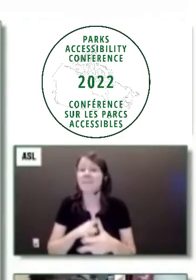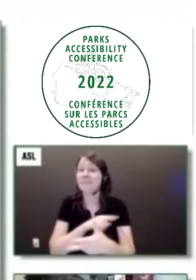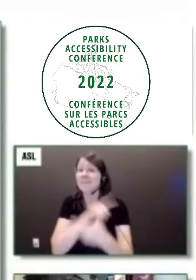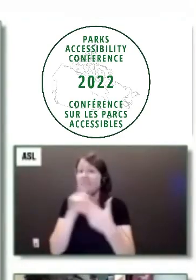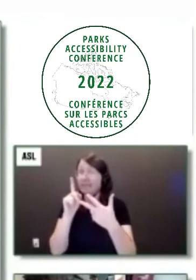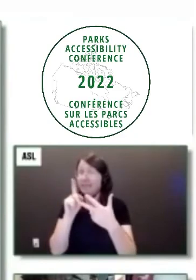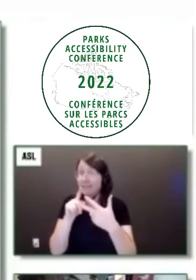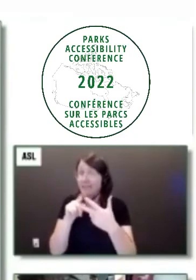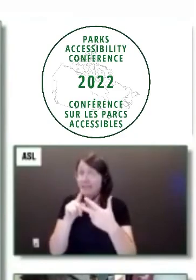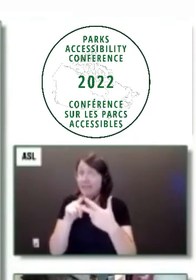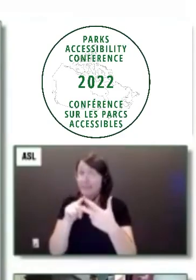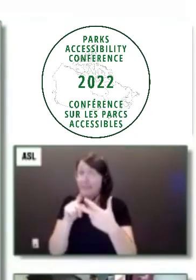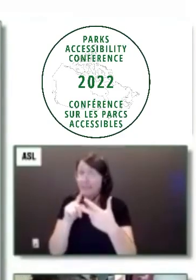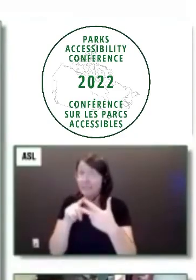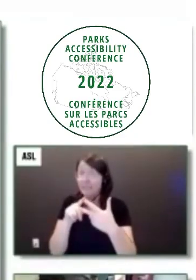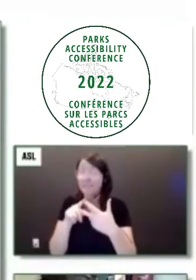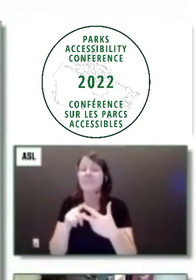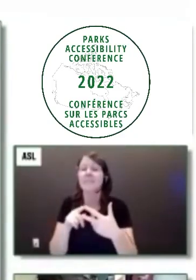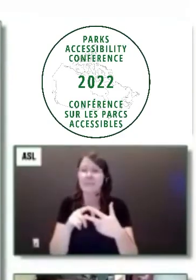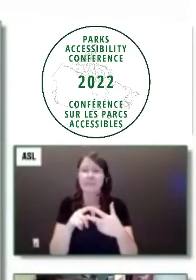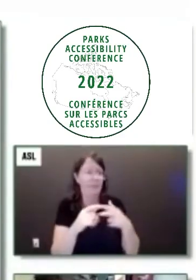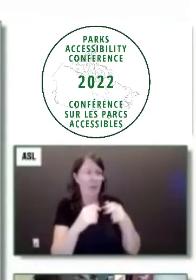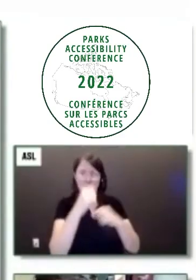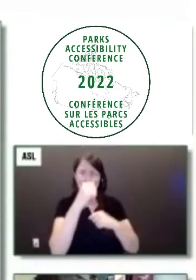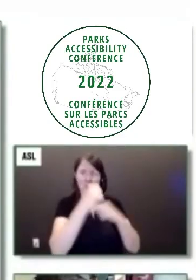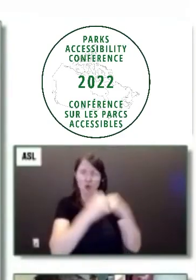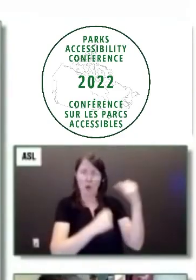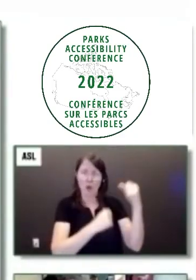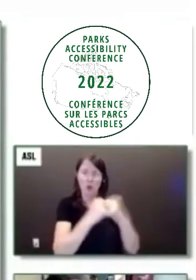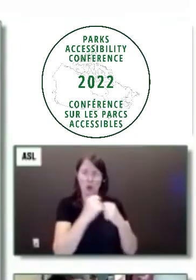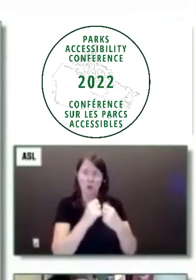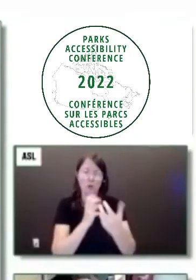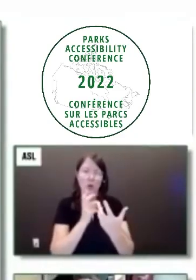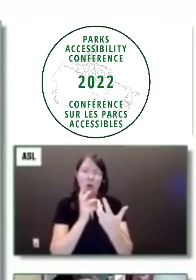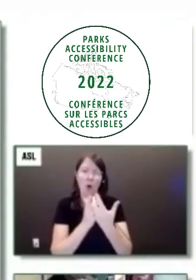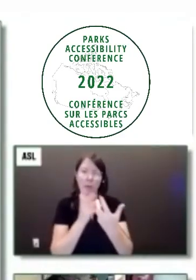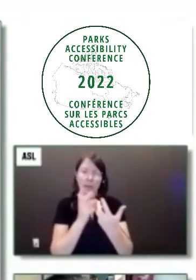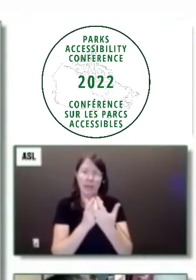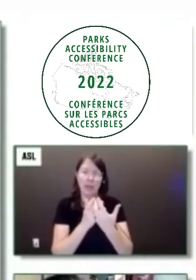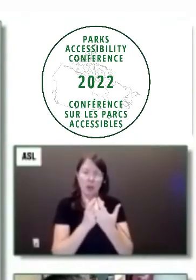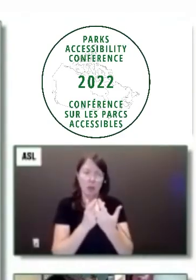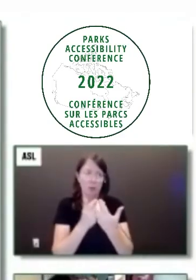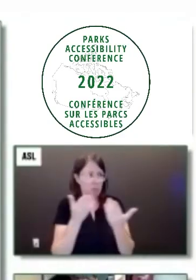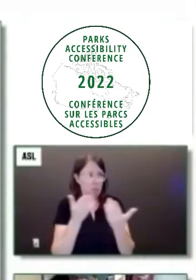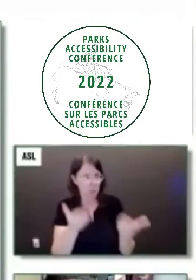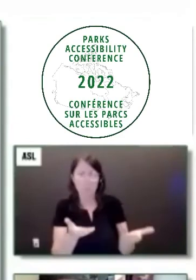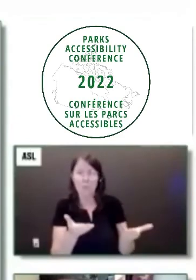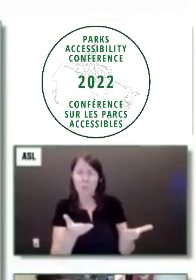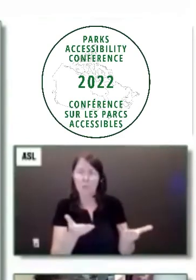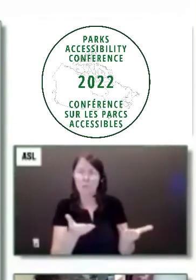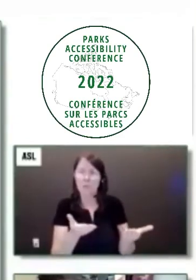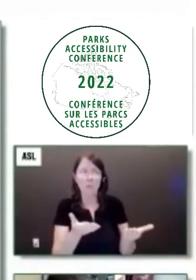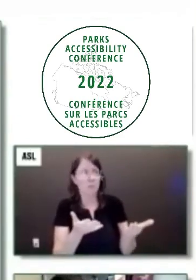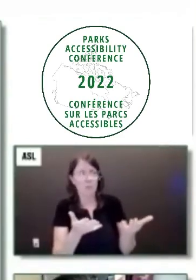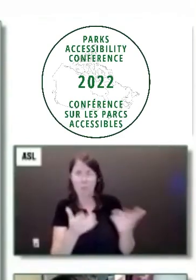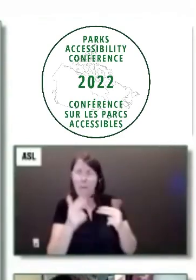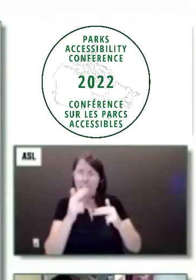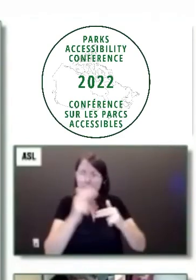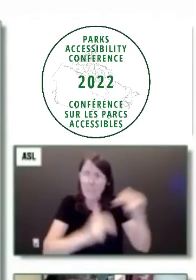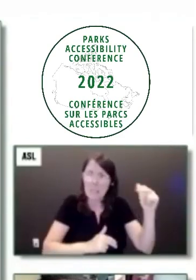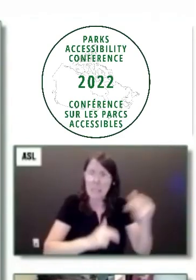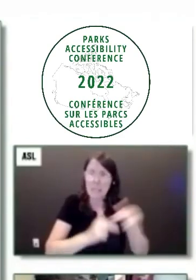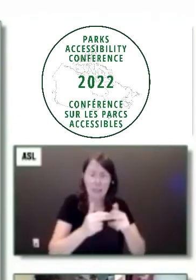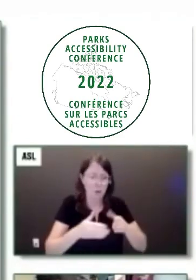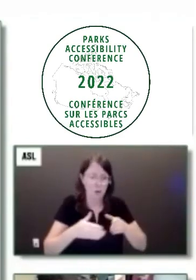structural accommodation. So this path emphasizes structural changes, often to a physical environment,